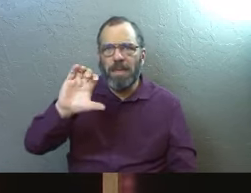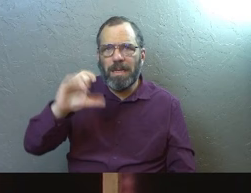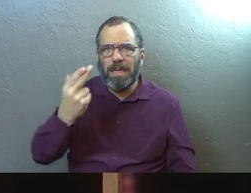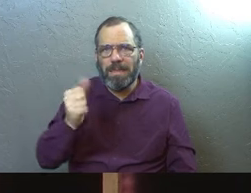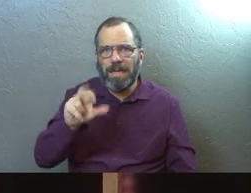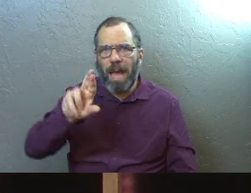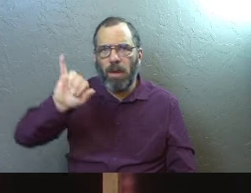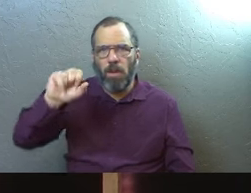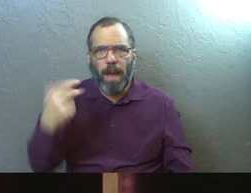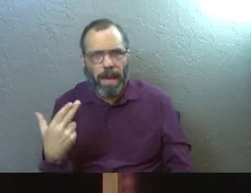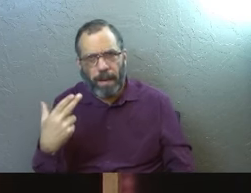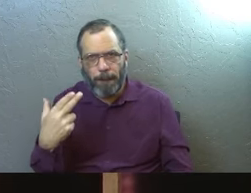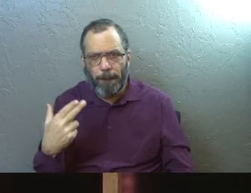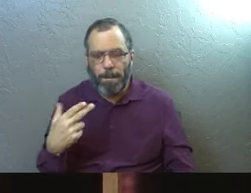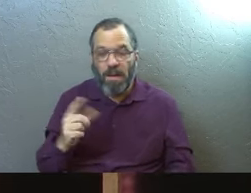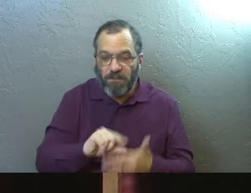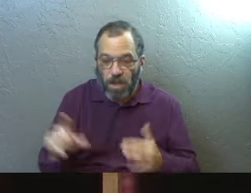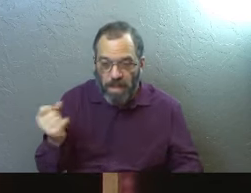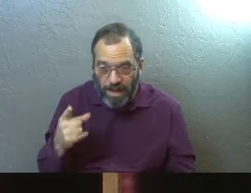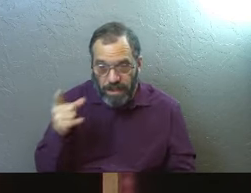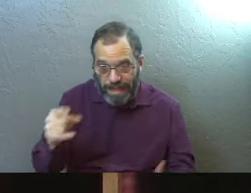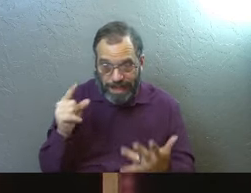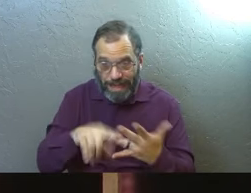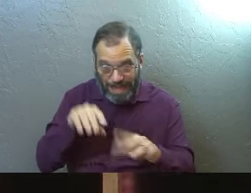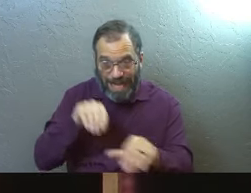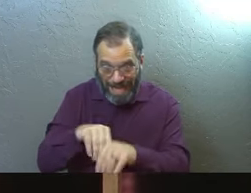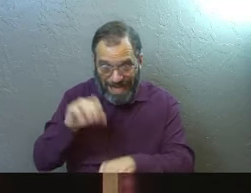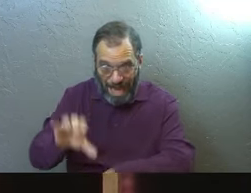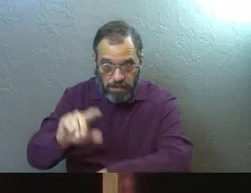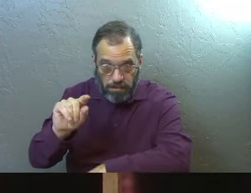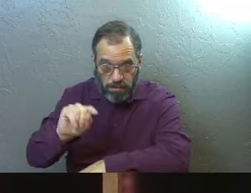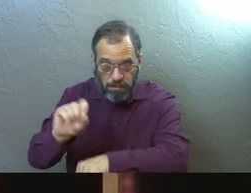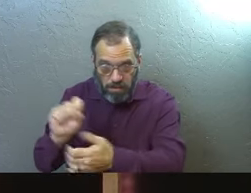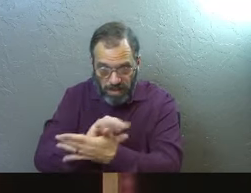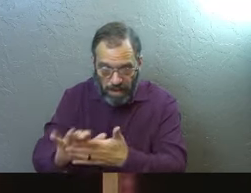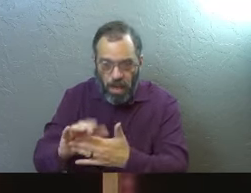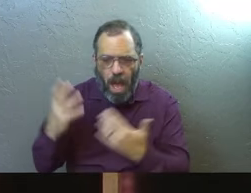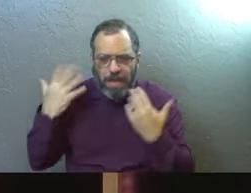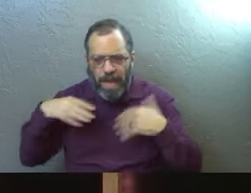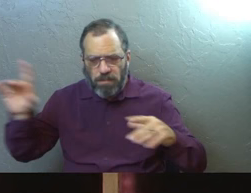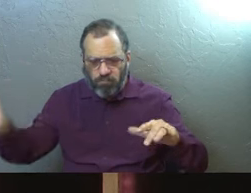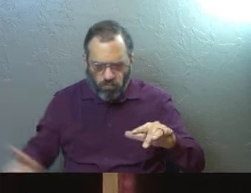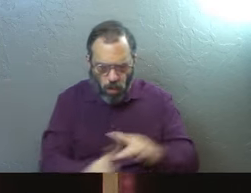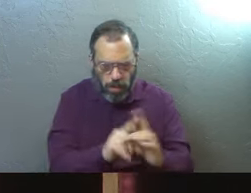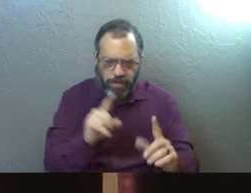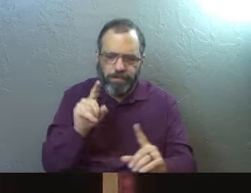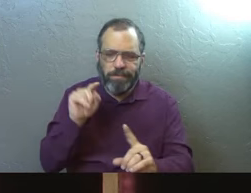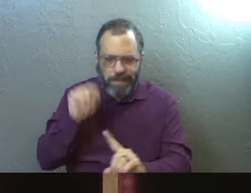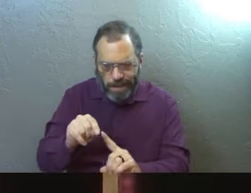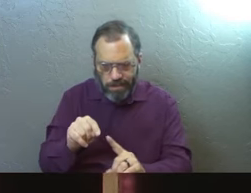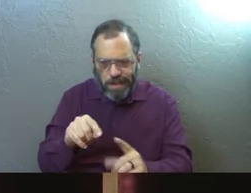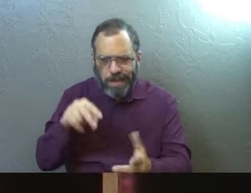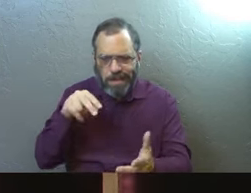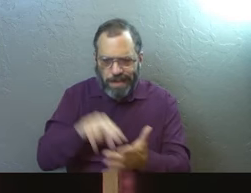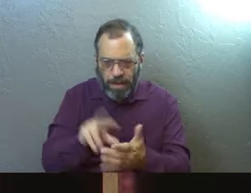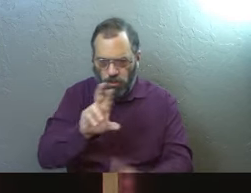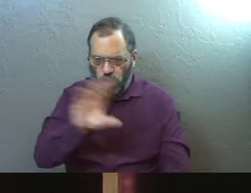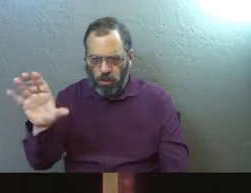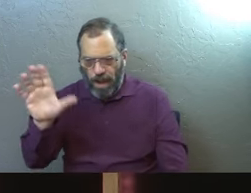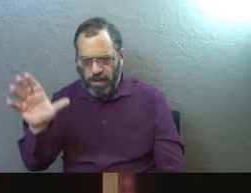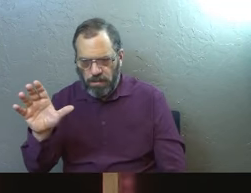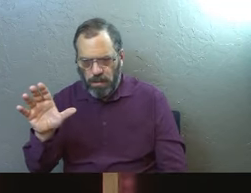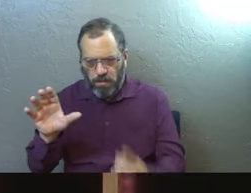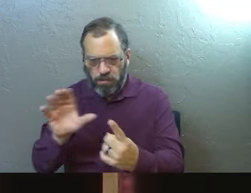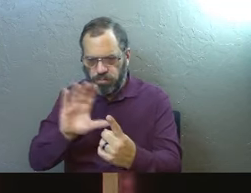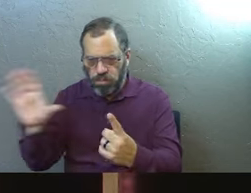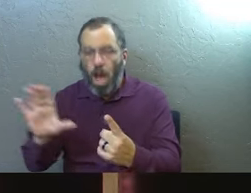Zechariah. Verse 11, while Zechariah was in that sanctuary, an angel of the Lord appeared to him, standing to the right of